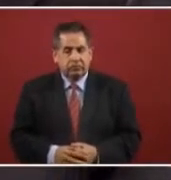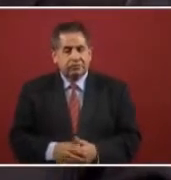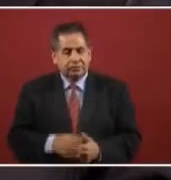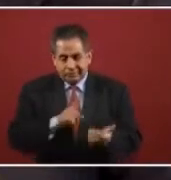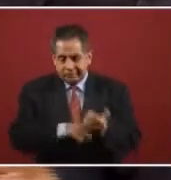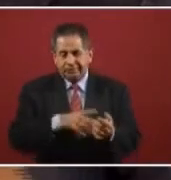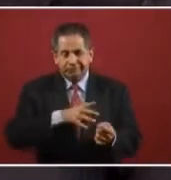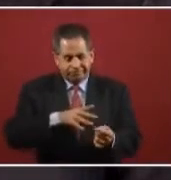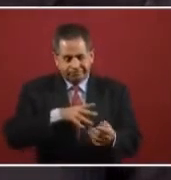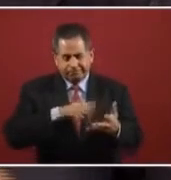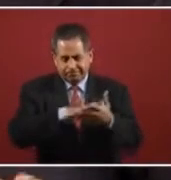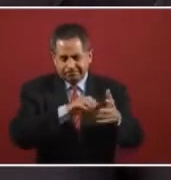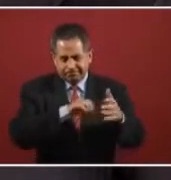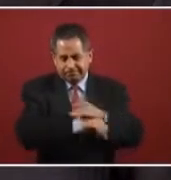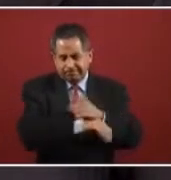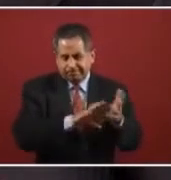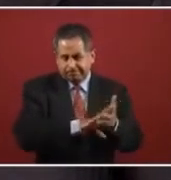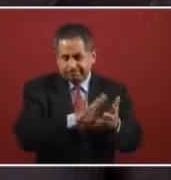That exist.